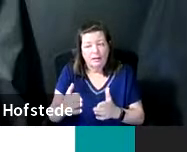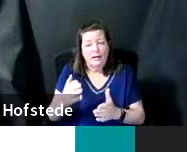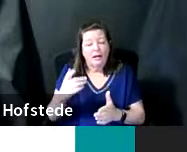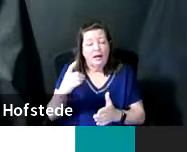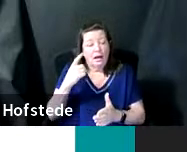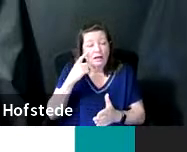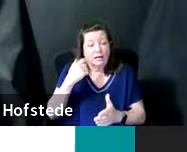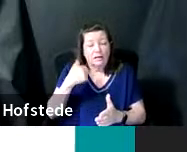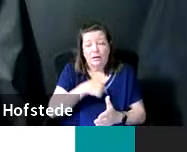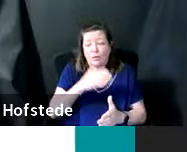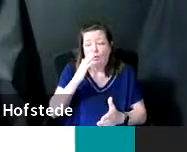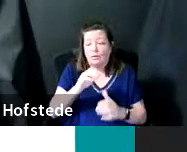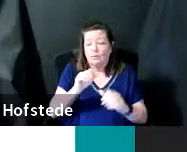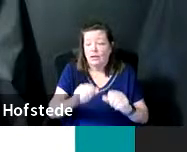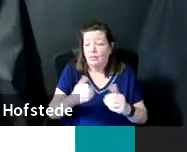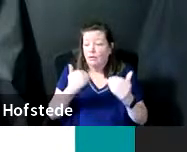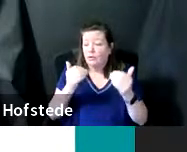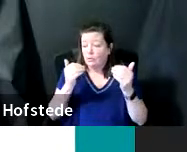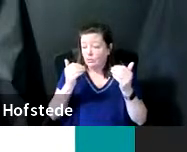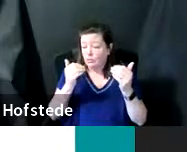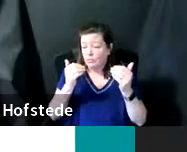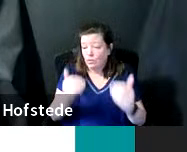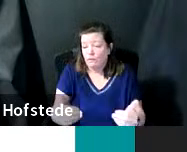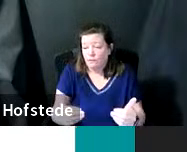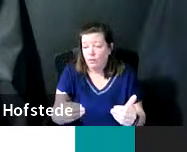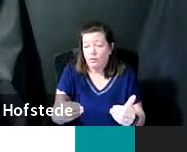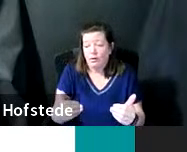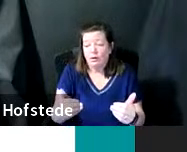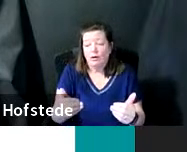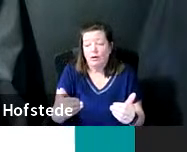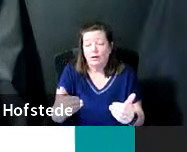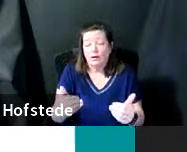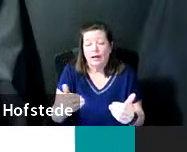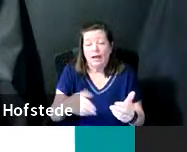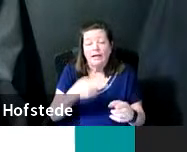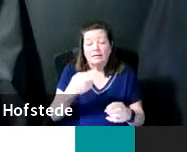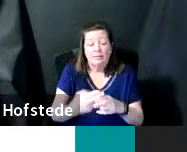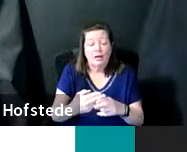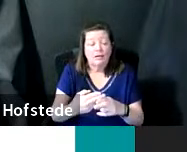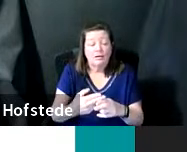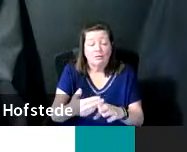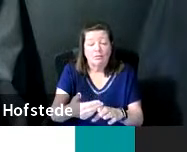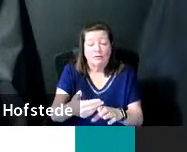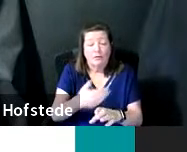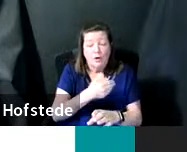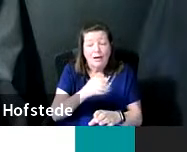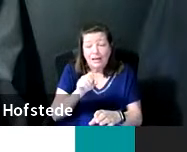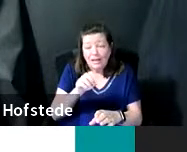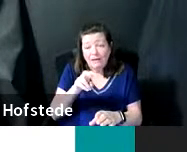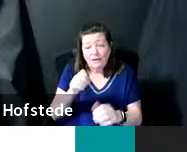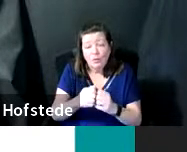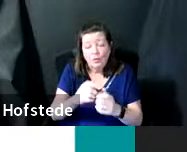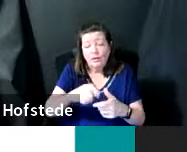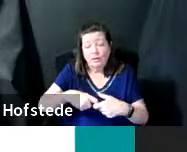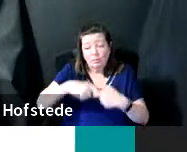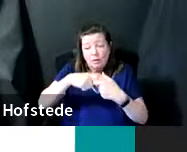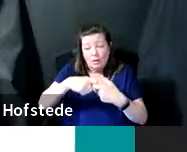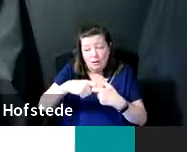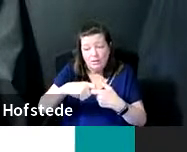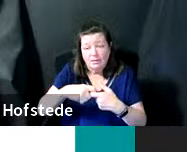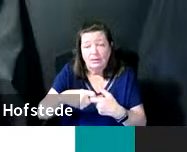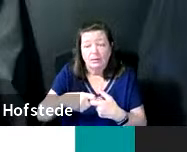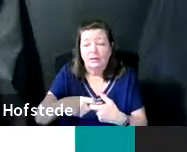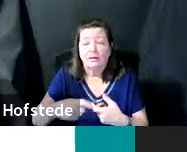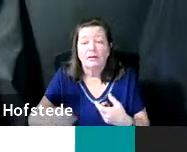know, move forward as I had kind of mentioned before, even with this pause, which allows more community engagement to occur with